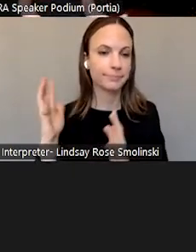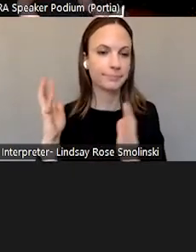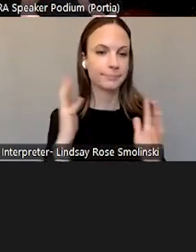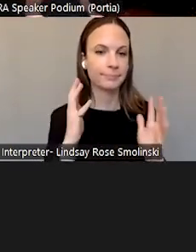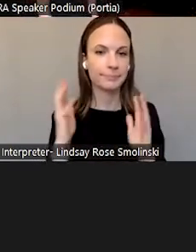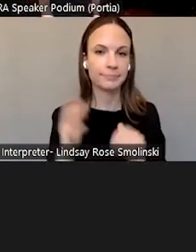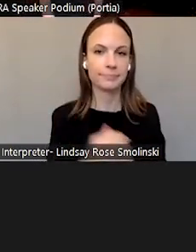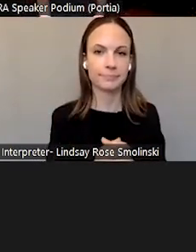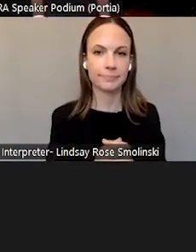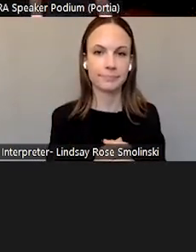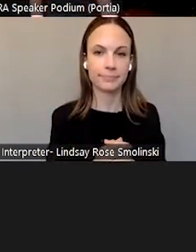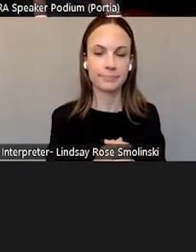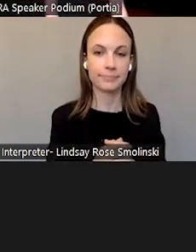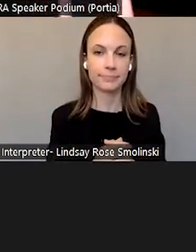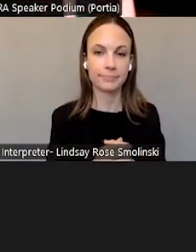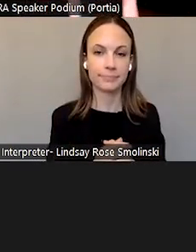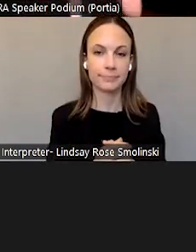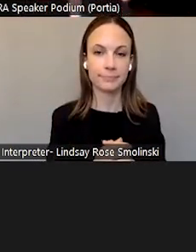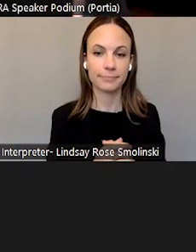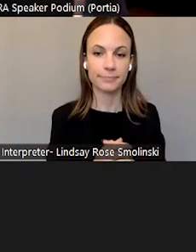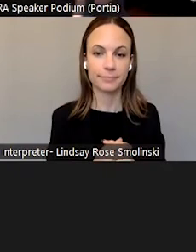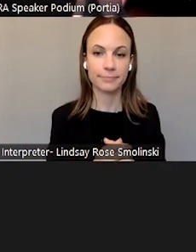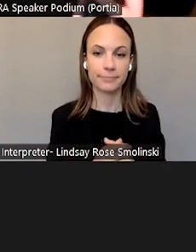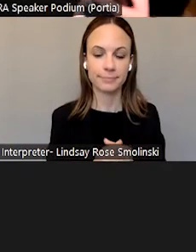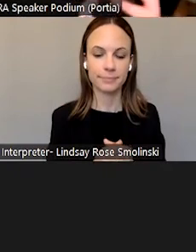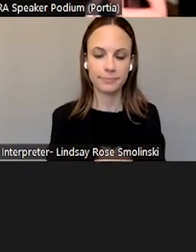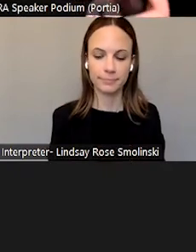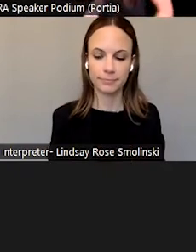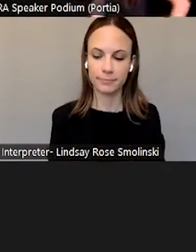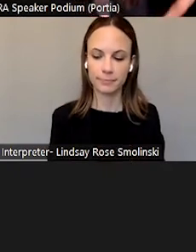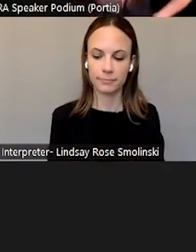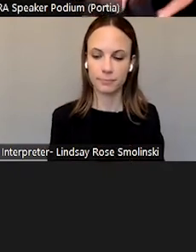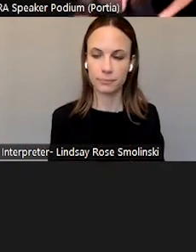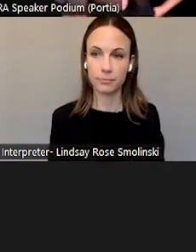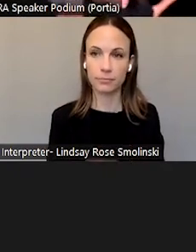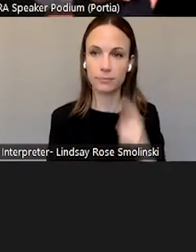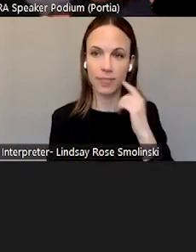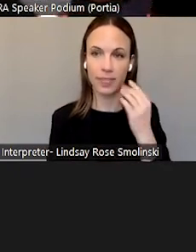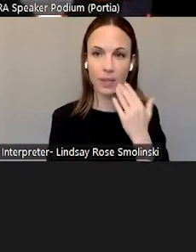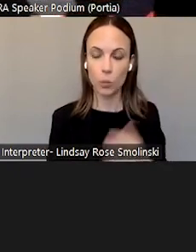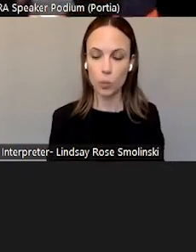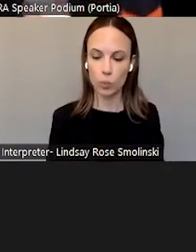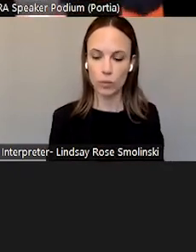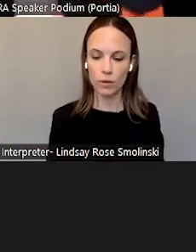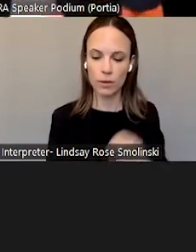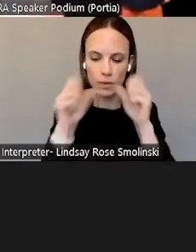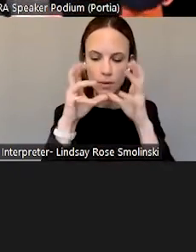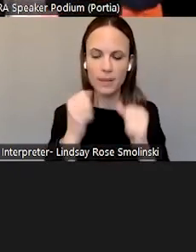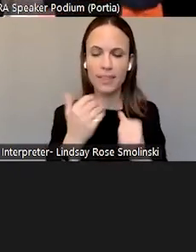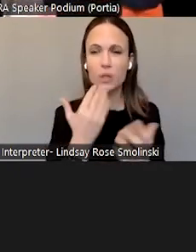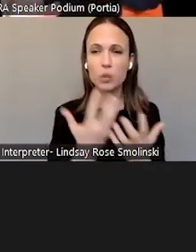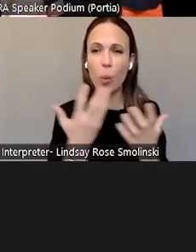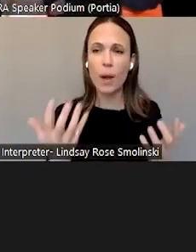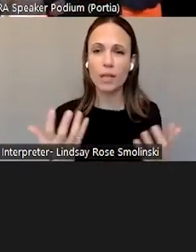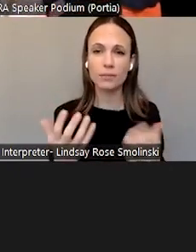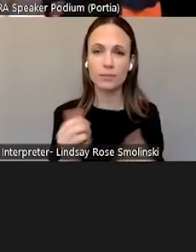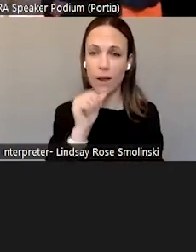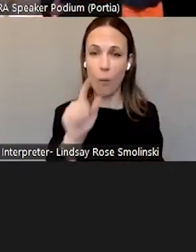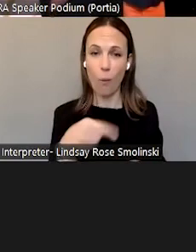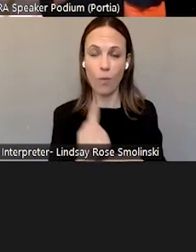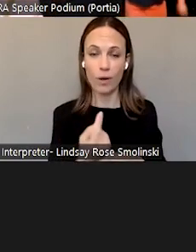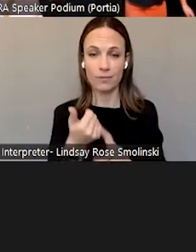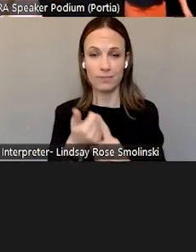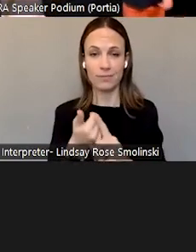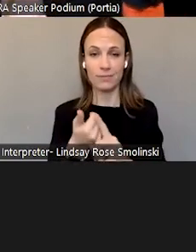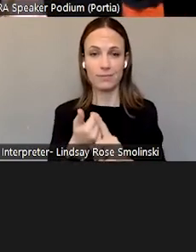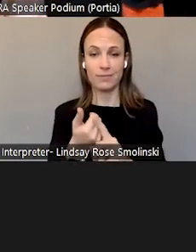Thank you. Awesome. Thank you so much. And not only are you